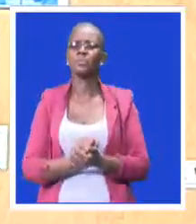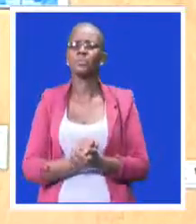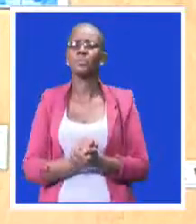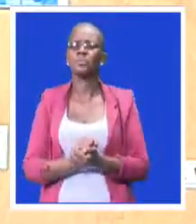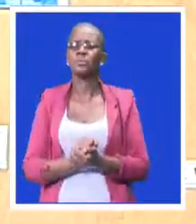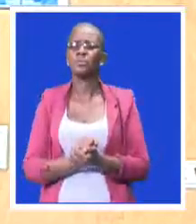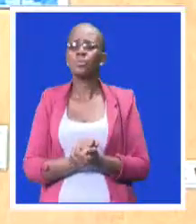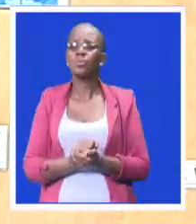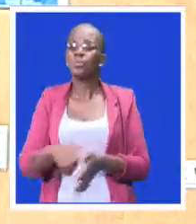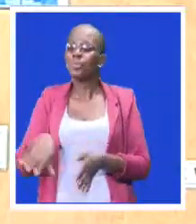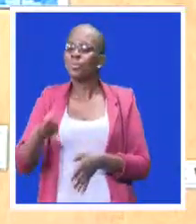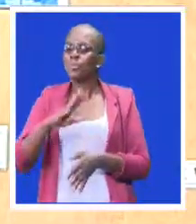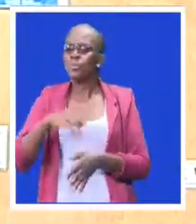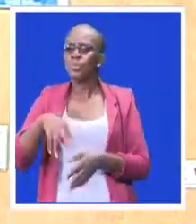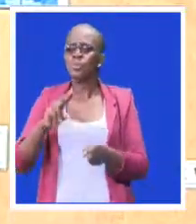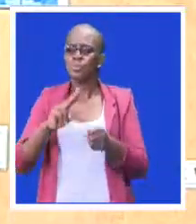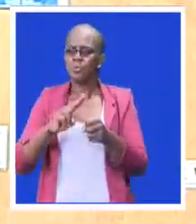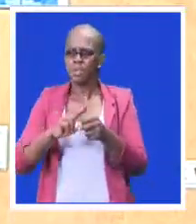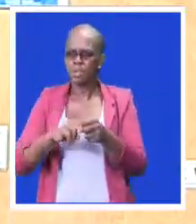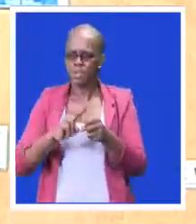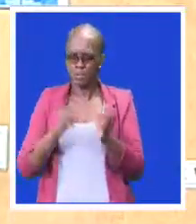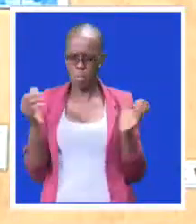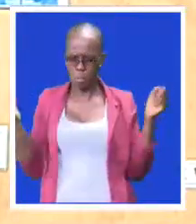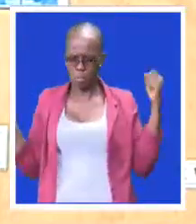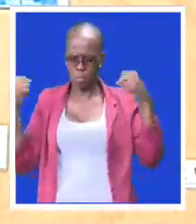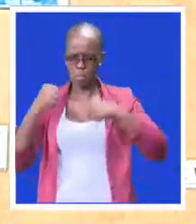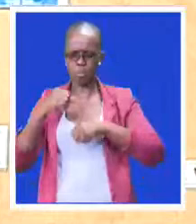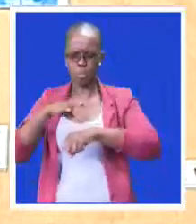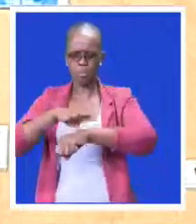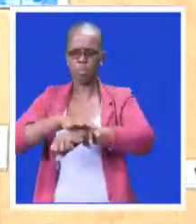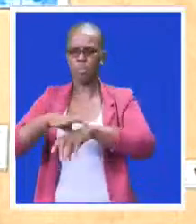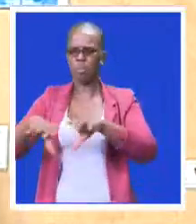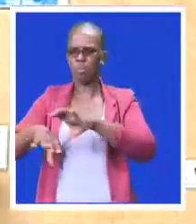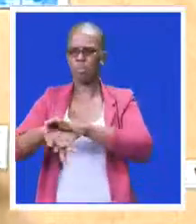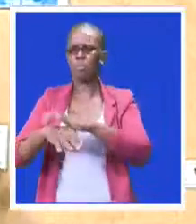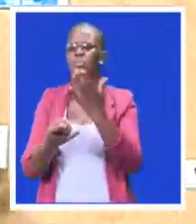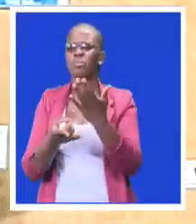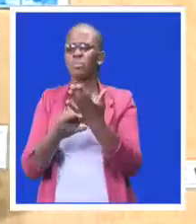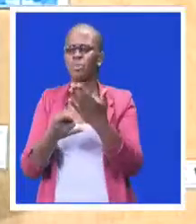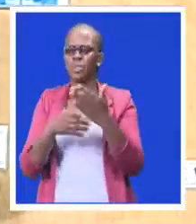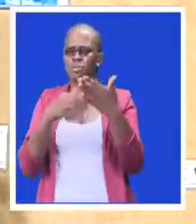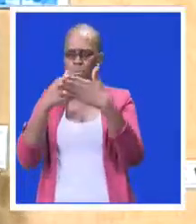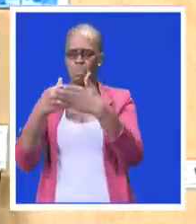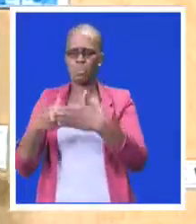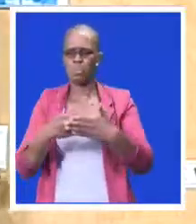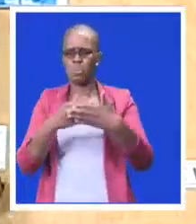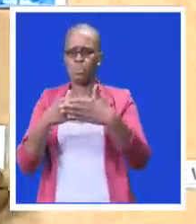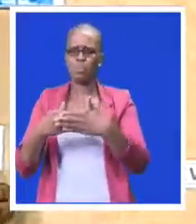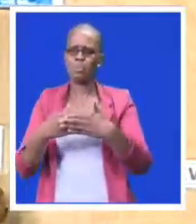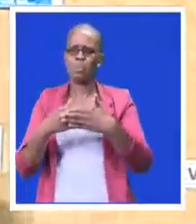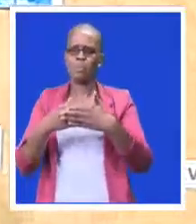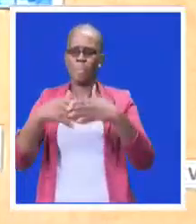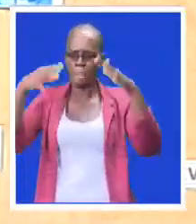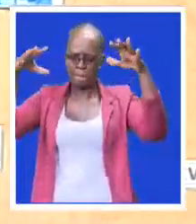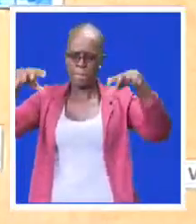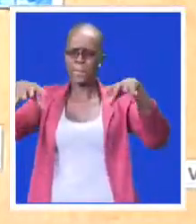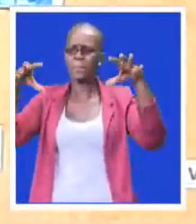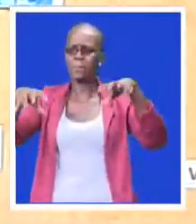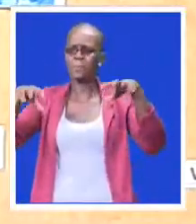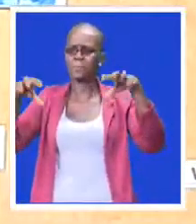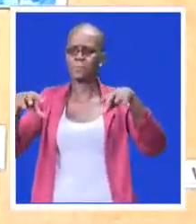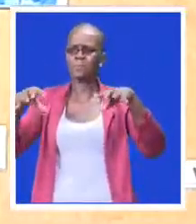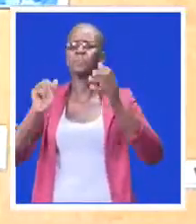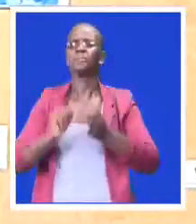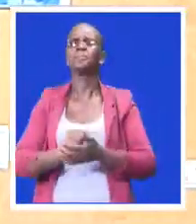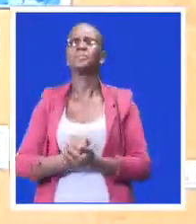also wear our rain jackets. Right, so today the weather, it is raining.